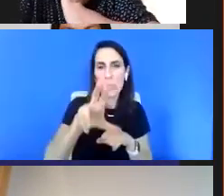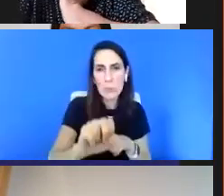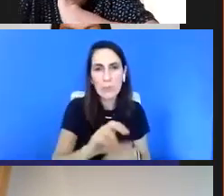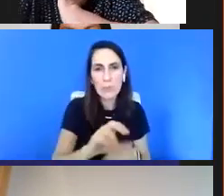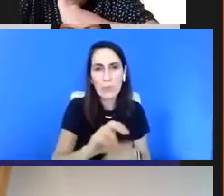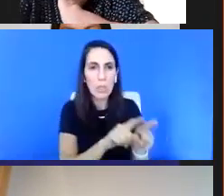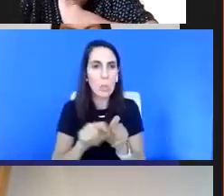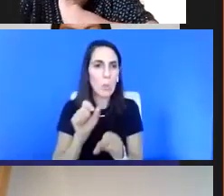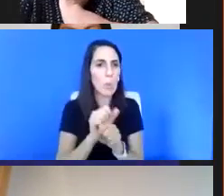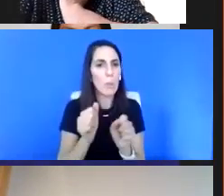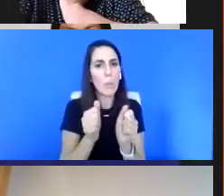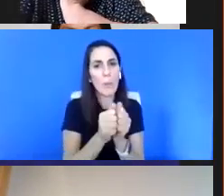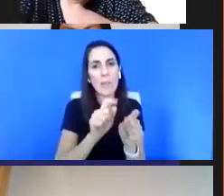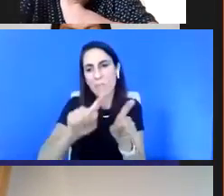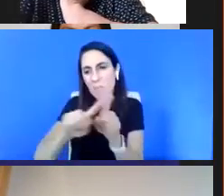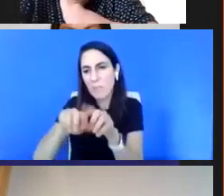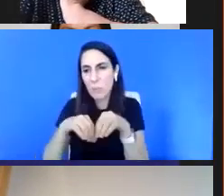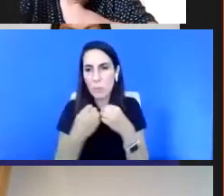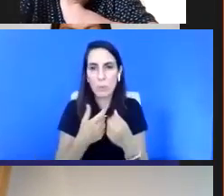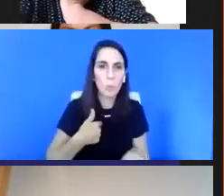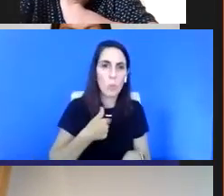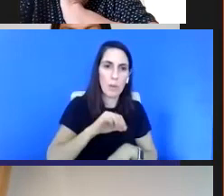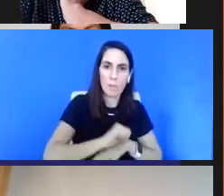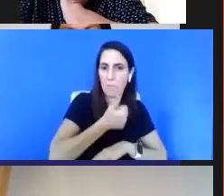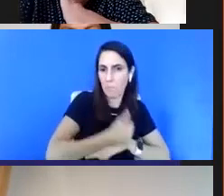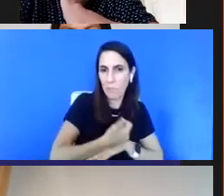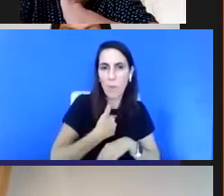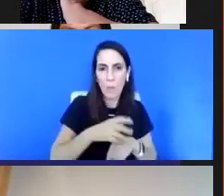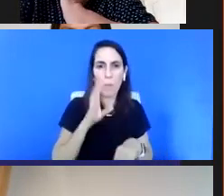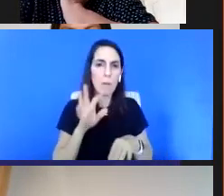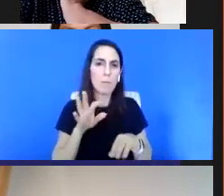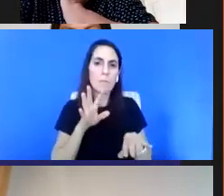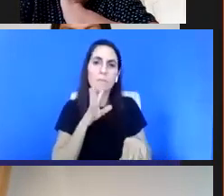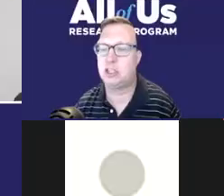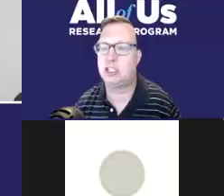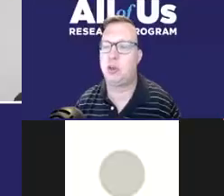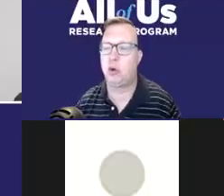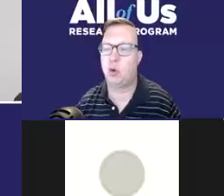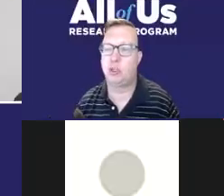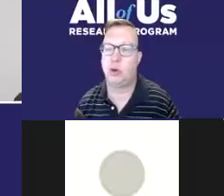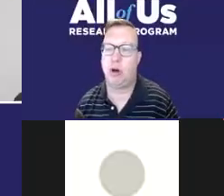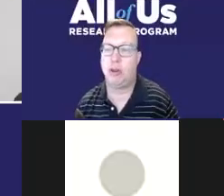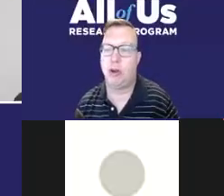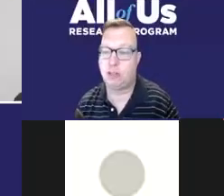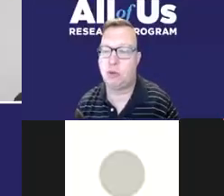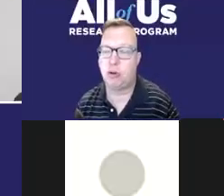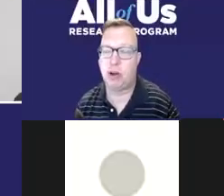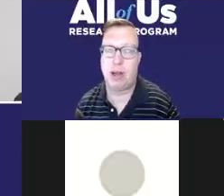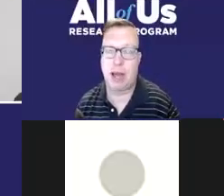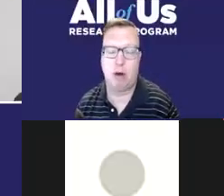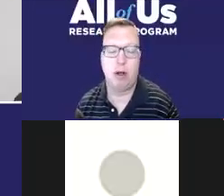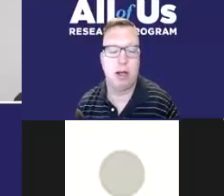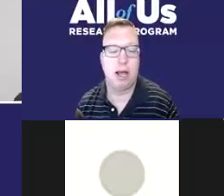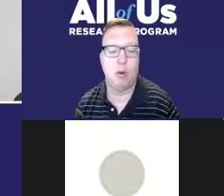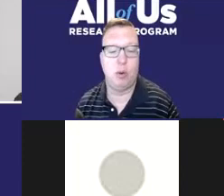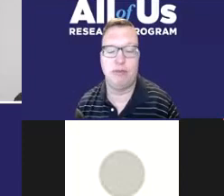work with a lot of different organizations who are also located. And I'll be talking in a moment about some of the work we're doing on the All of Us program and